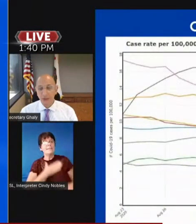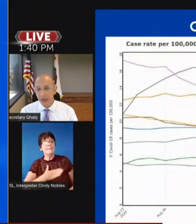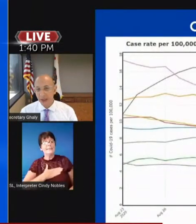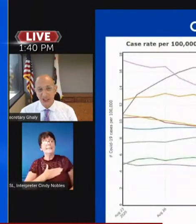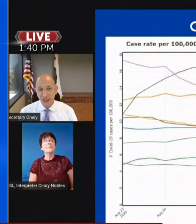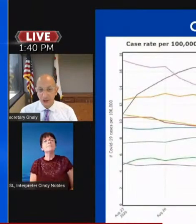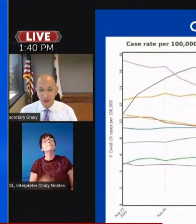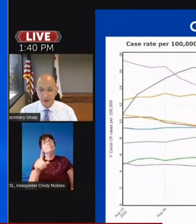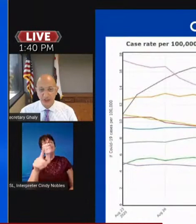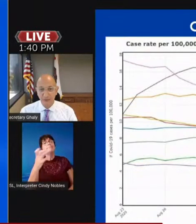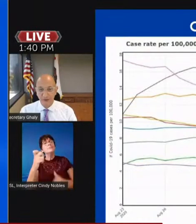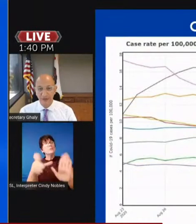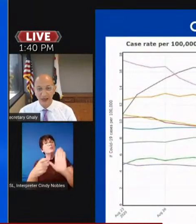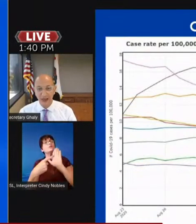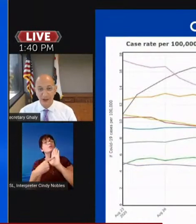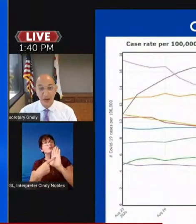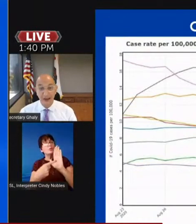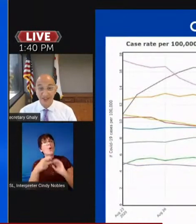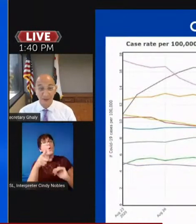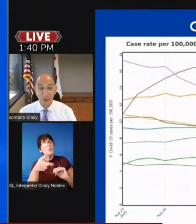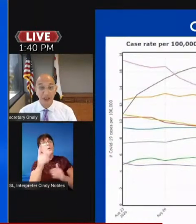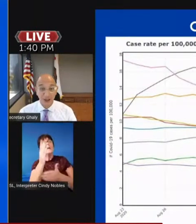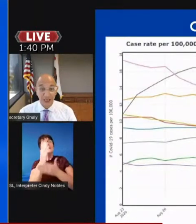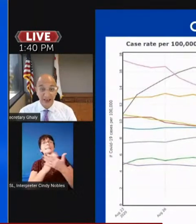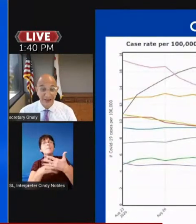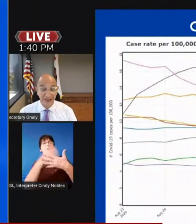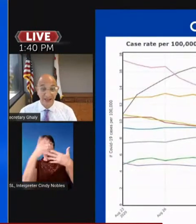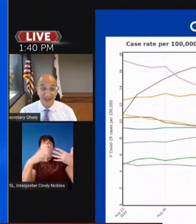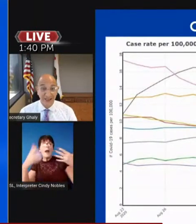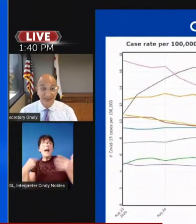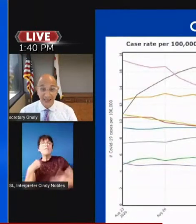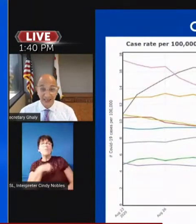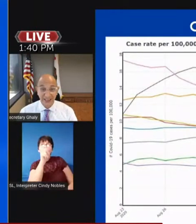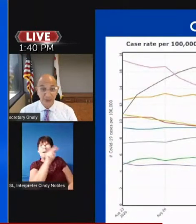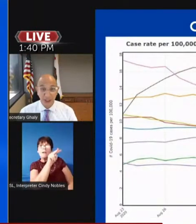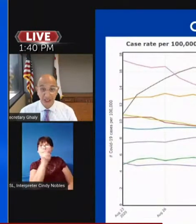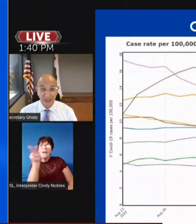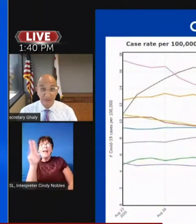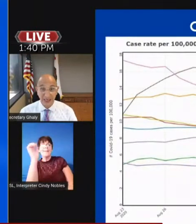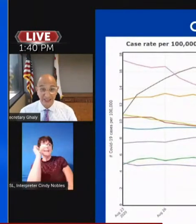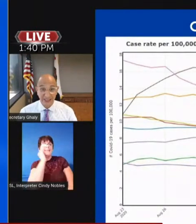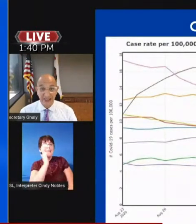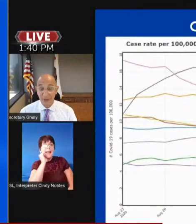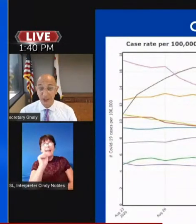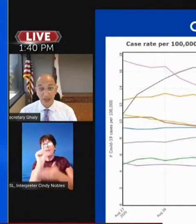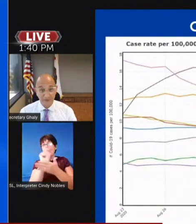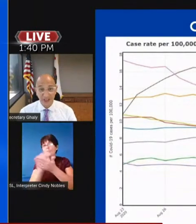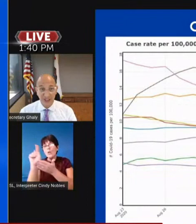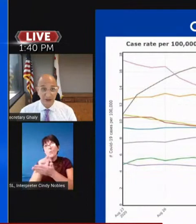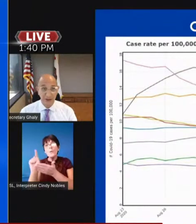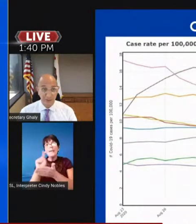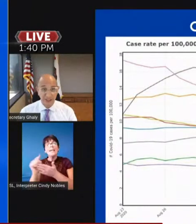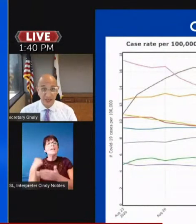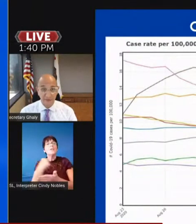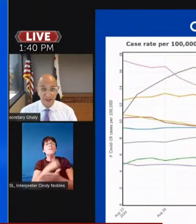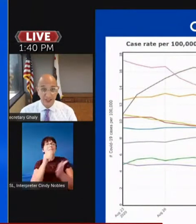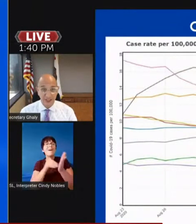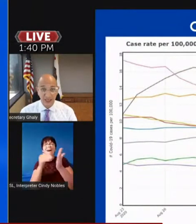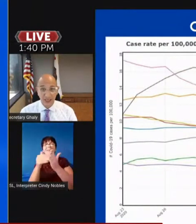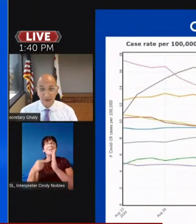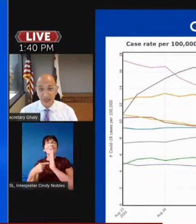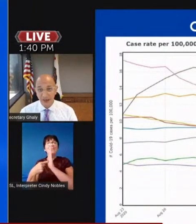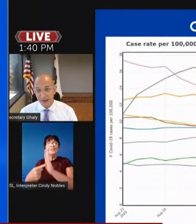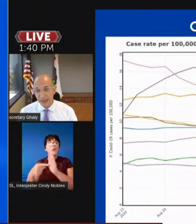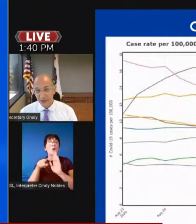So I wanted to show you some of the graphs that we look at on a daily, weekly basis that we don't often share in the press